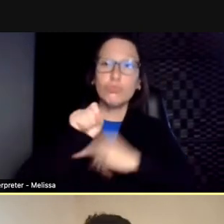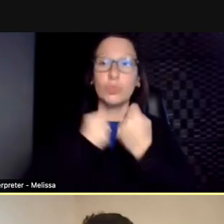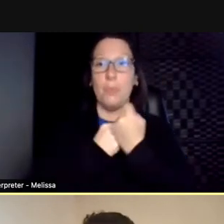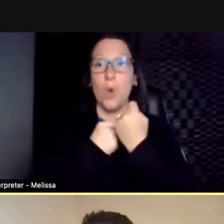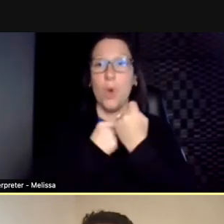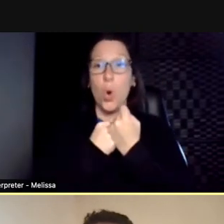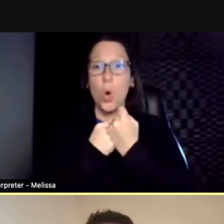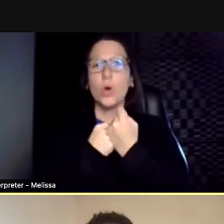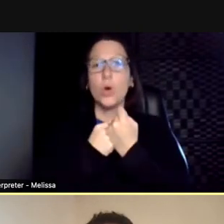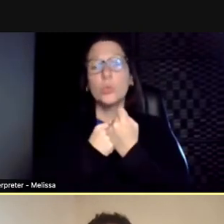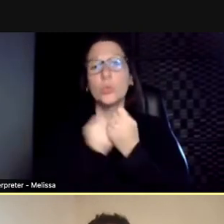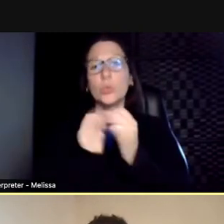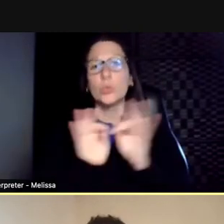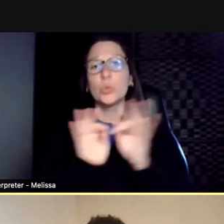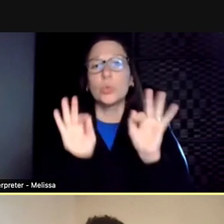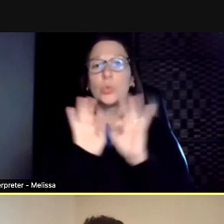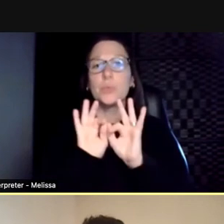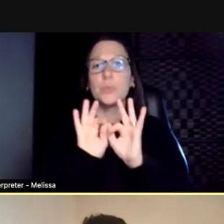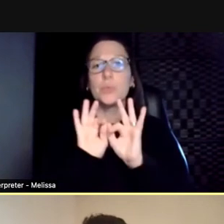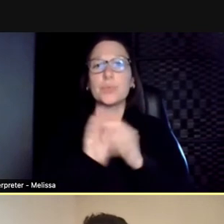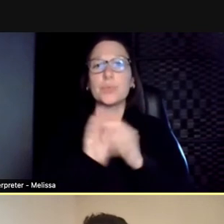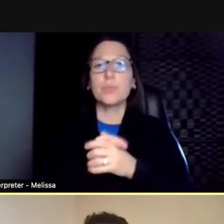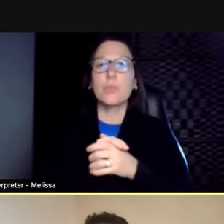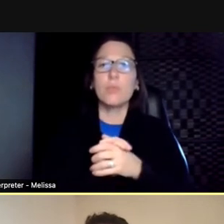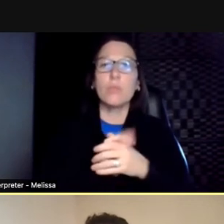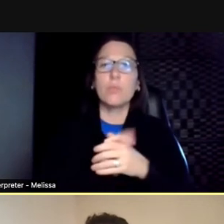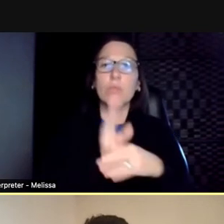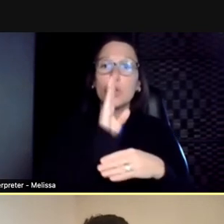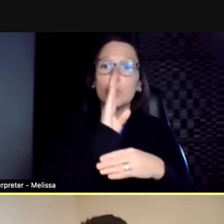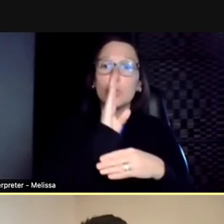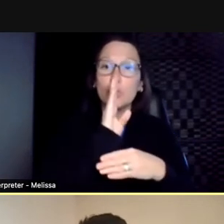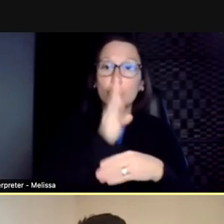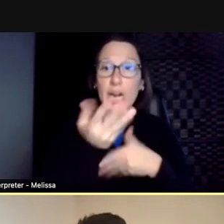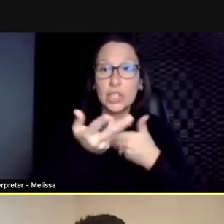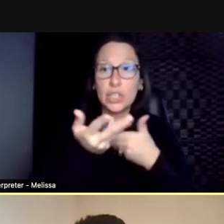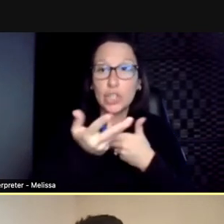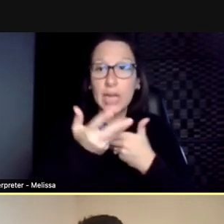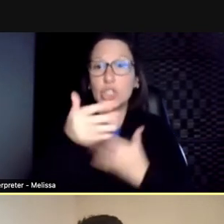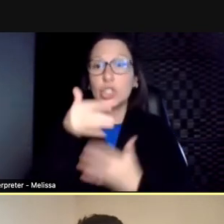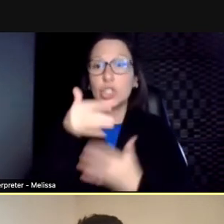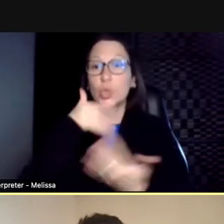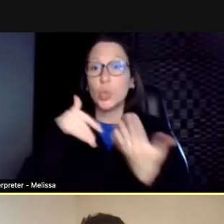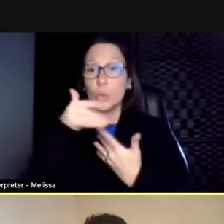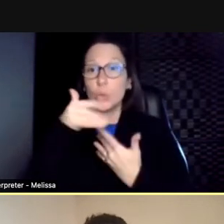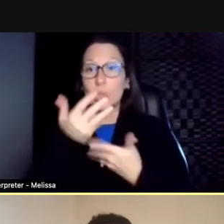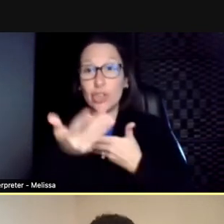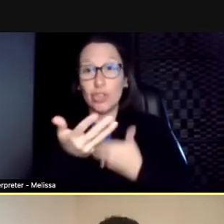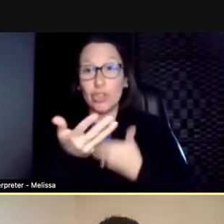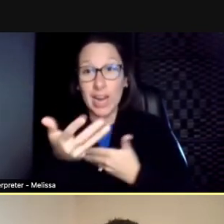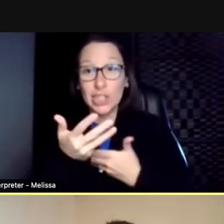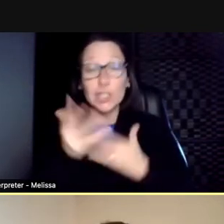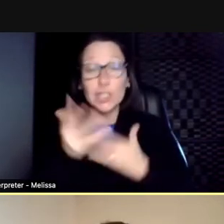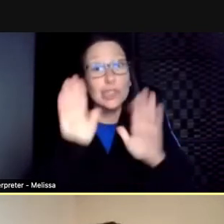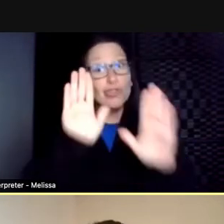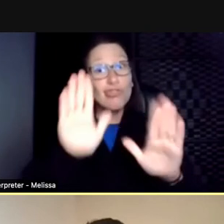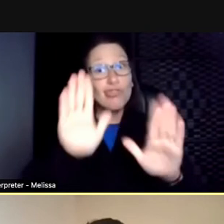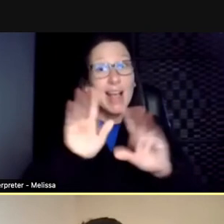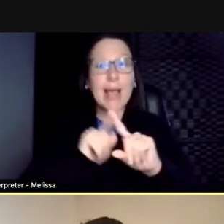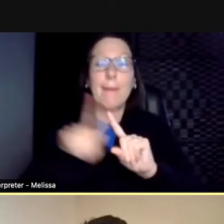Direct interaction and social interactions are sensory overstimulating. They're great, but they also have to be sort